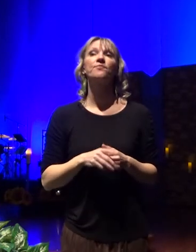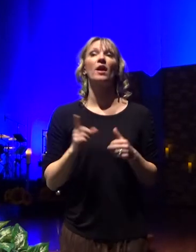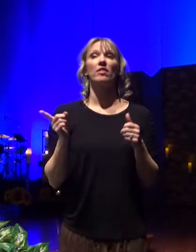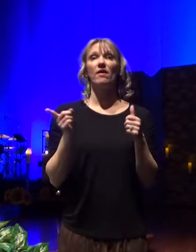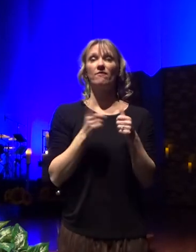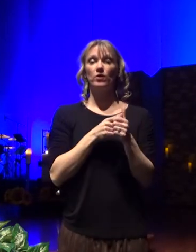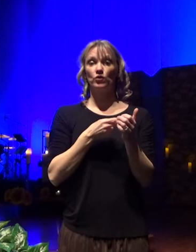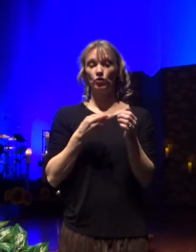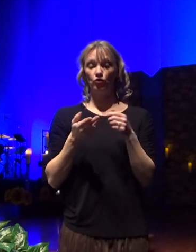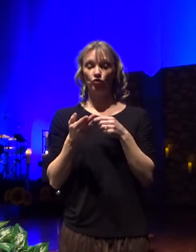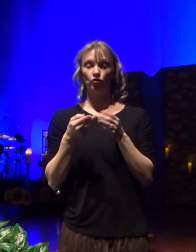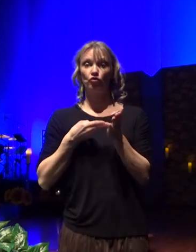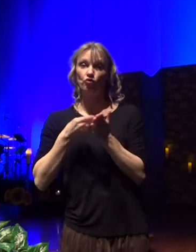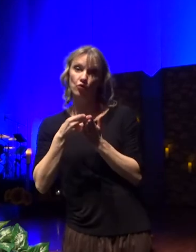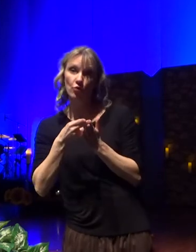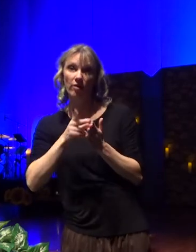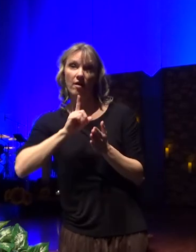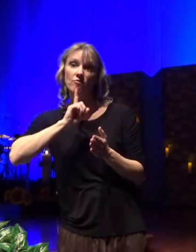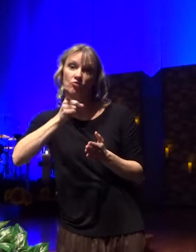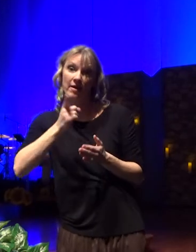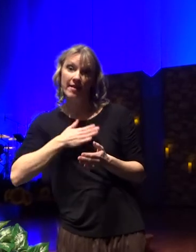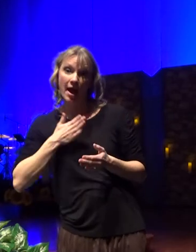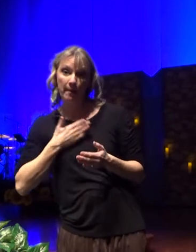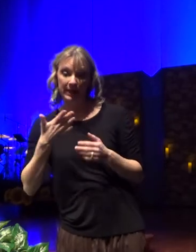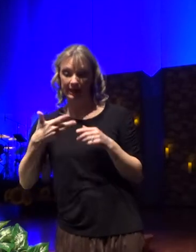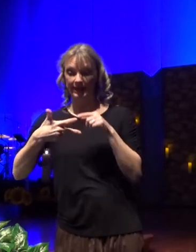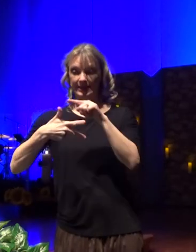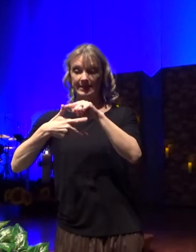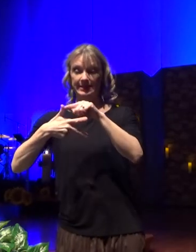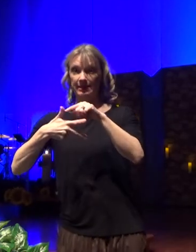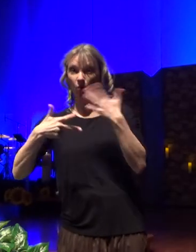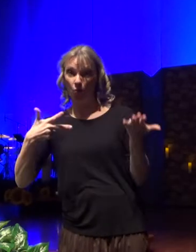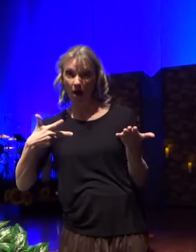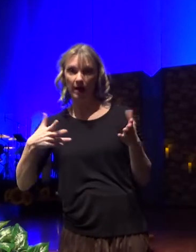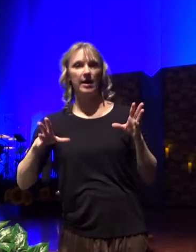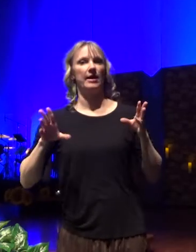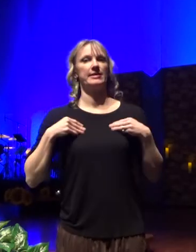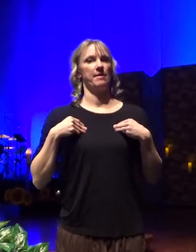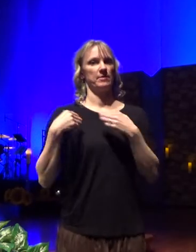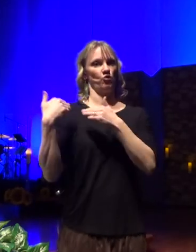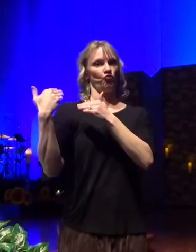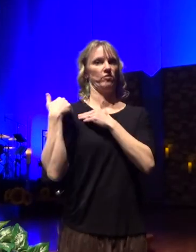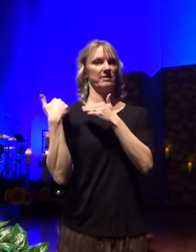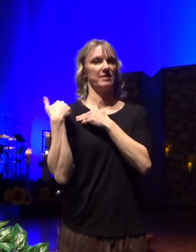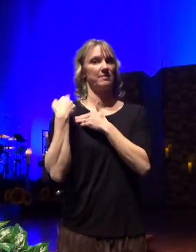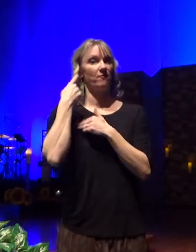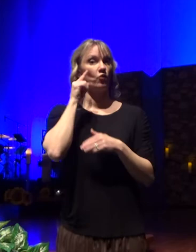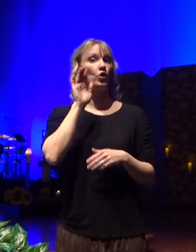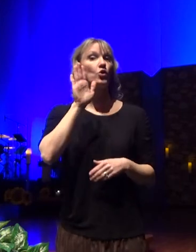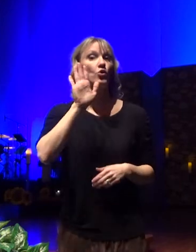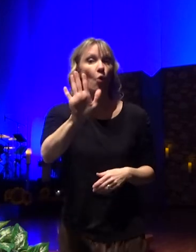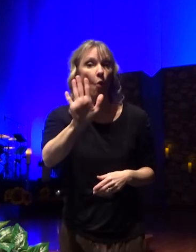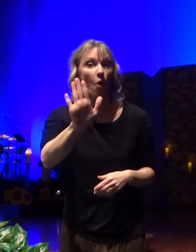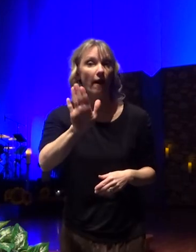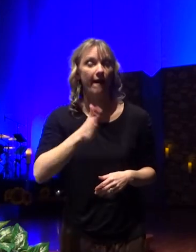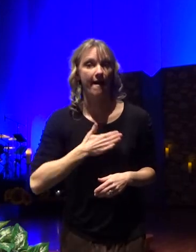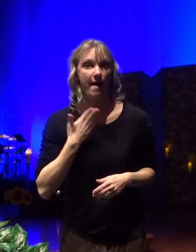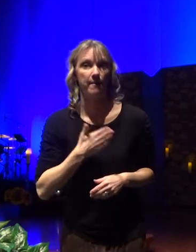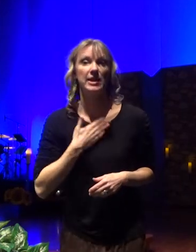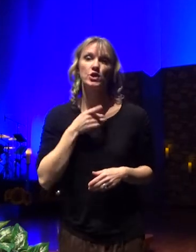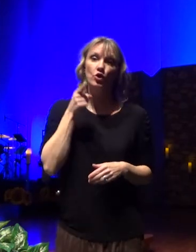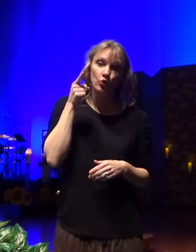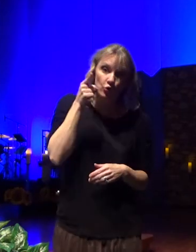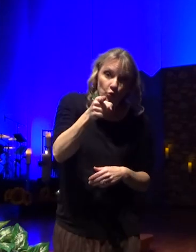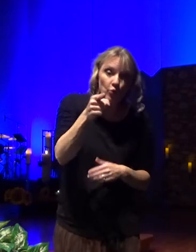And the first truth of real happiness is taking responsibility for your happiness.